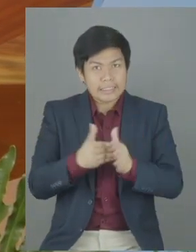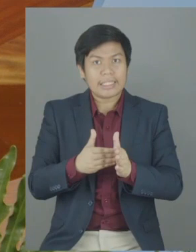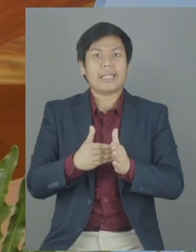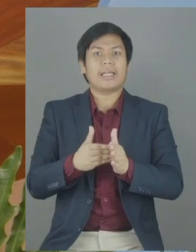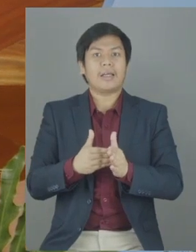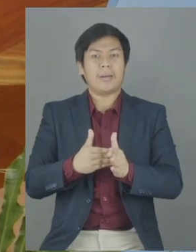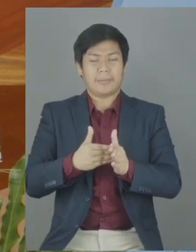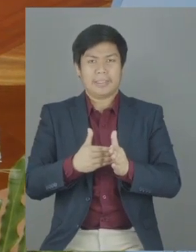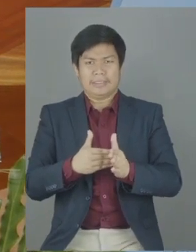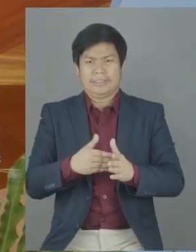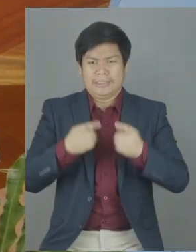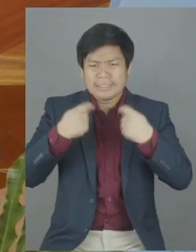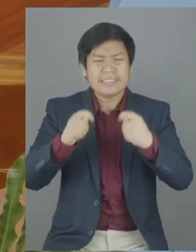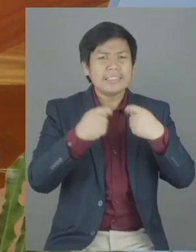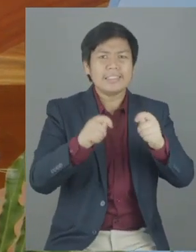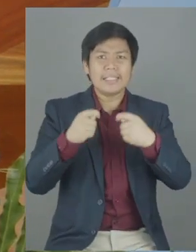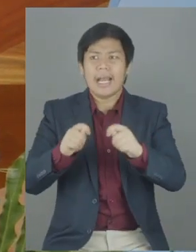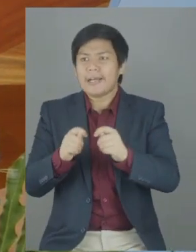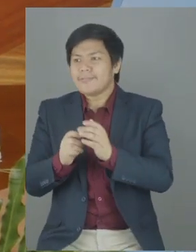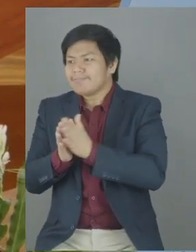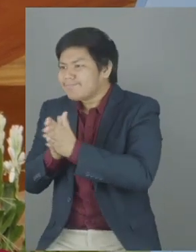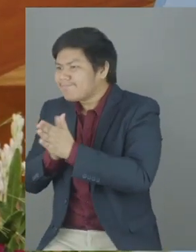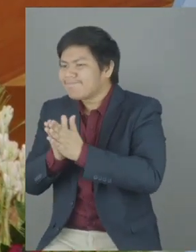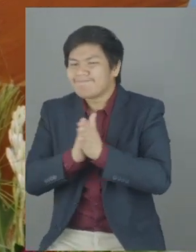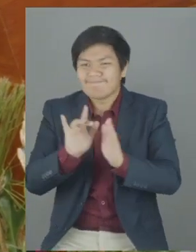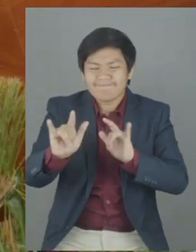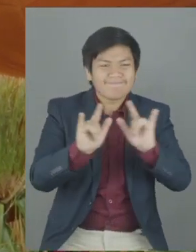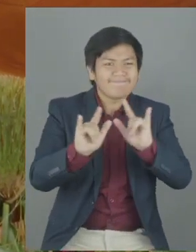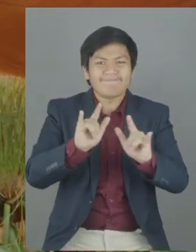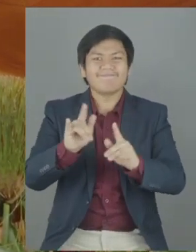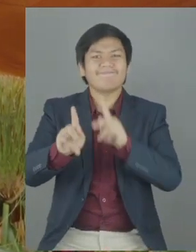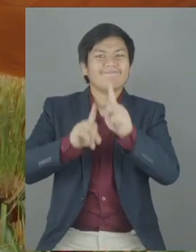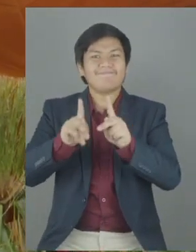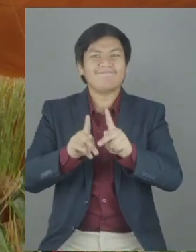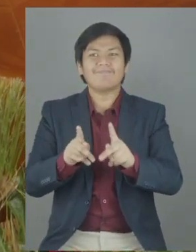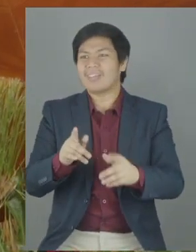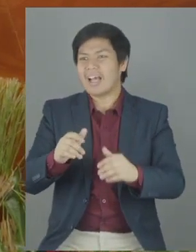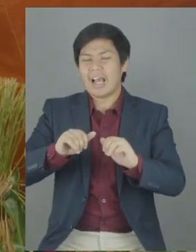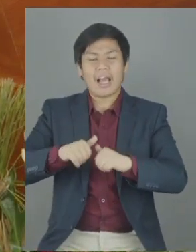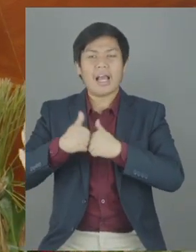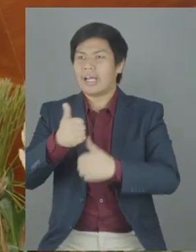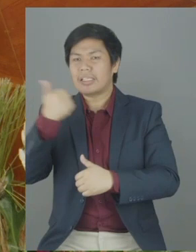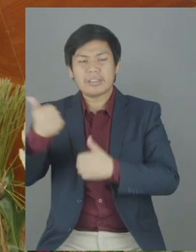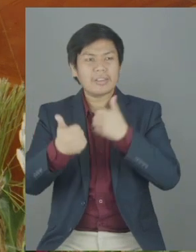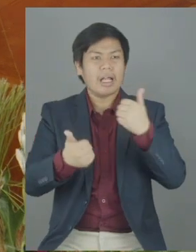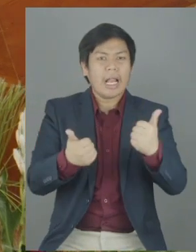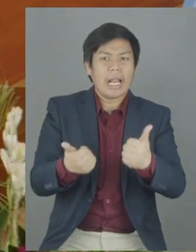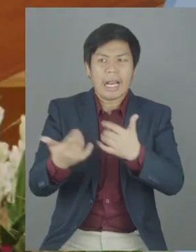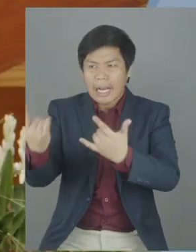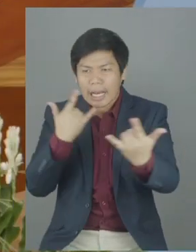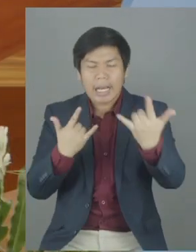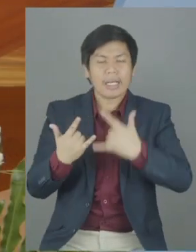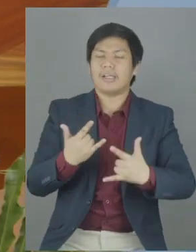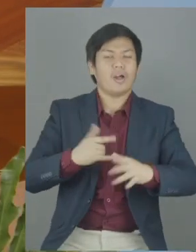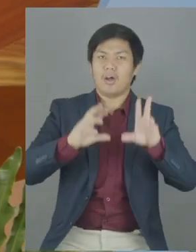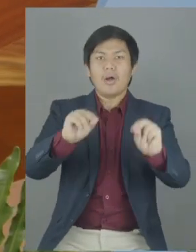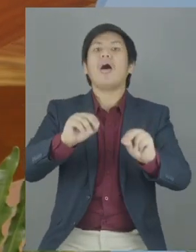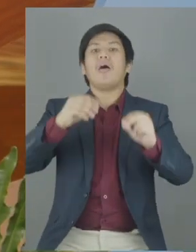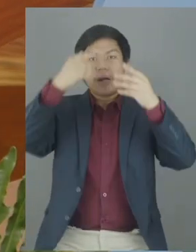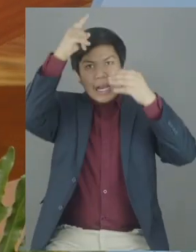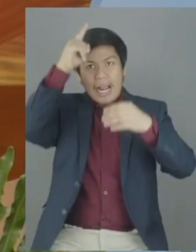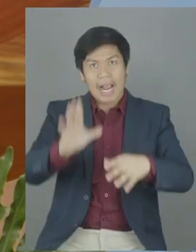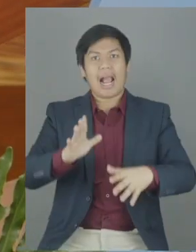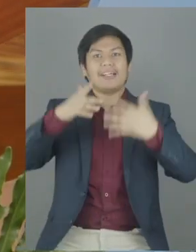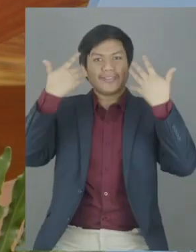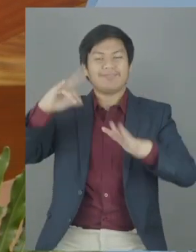to get to be pleased, to please men, to please other people. I am already accepted in God, and